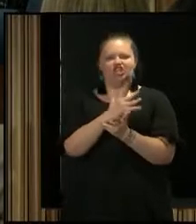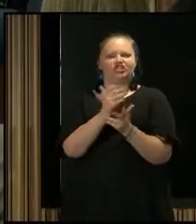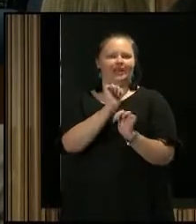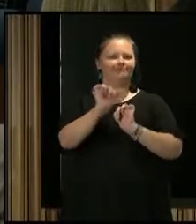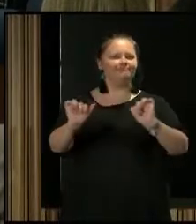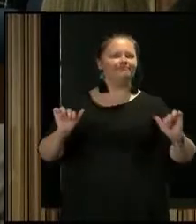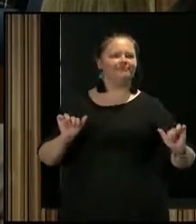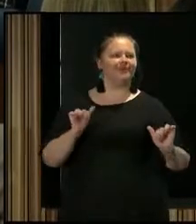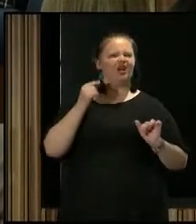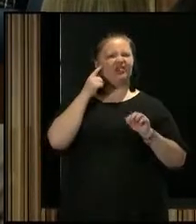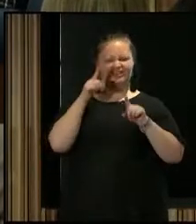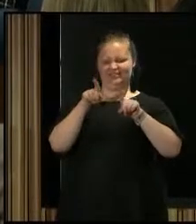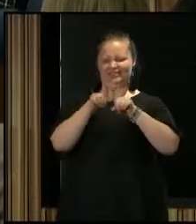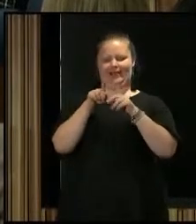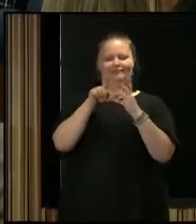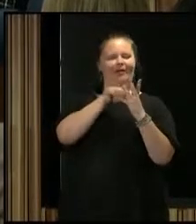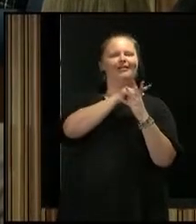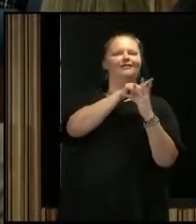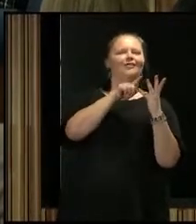same with all of my 4 older brothers, no sister.